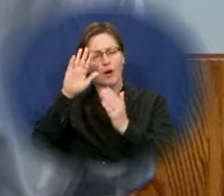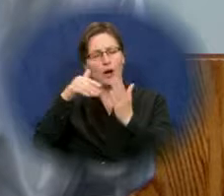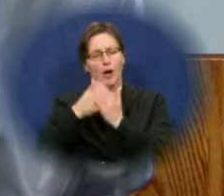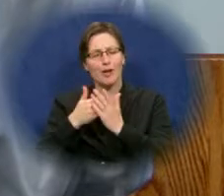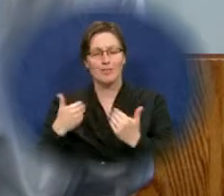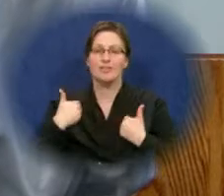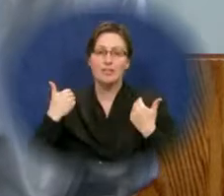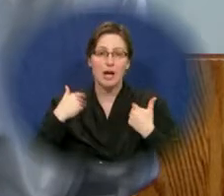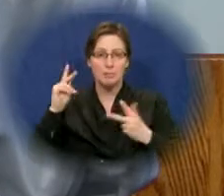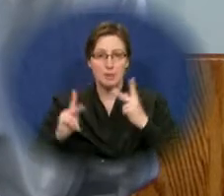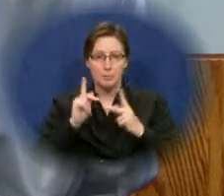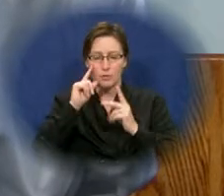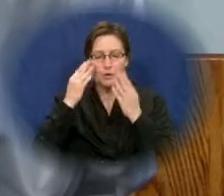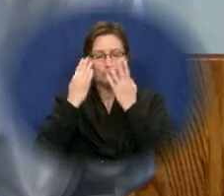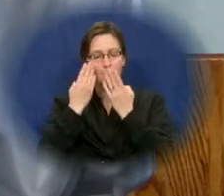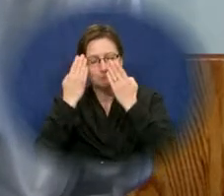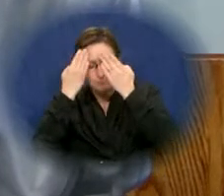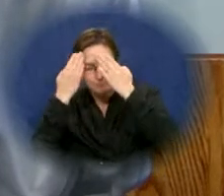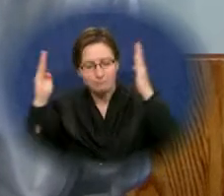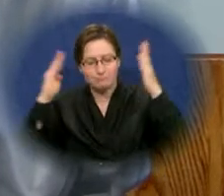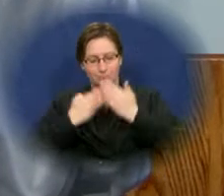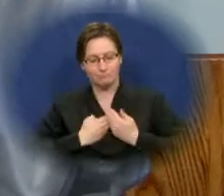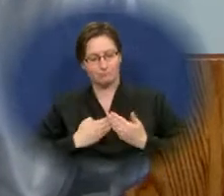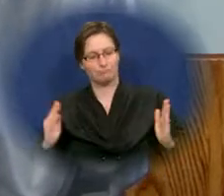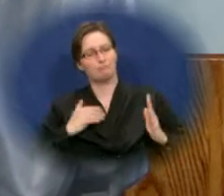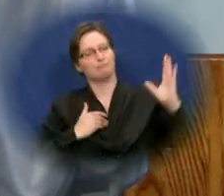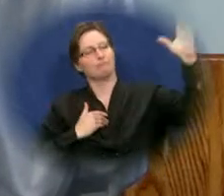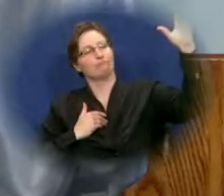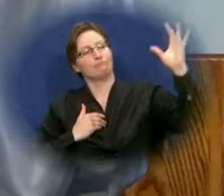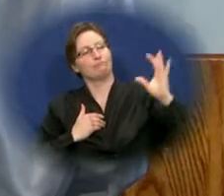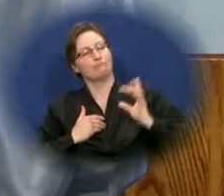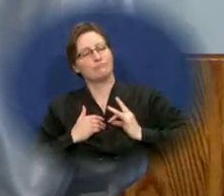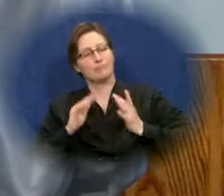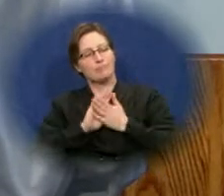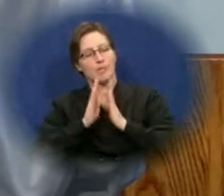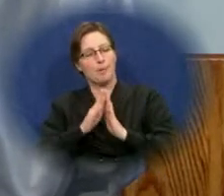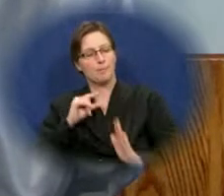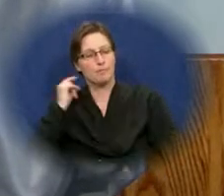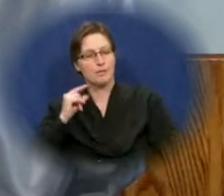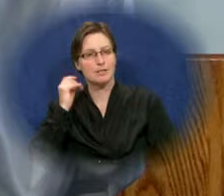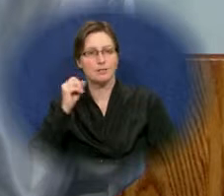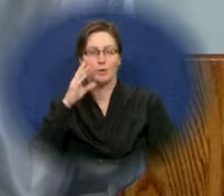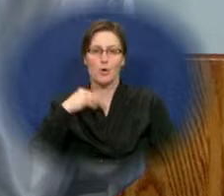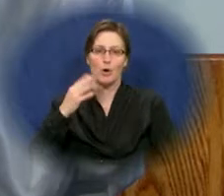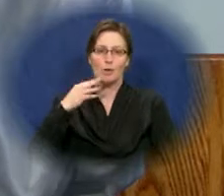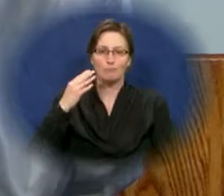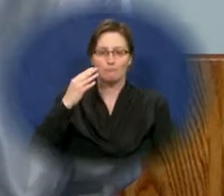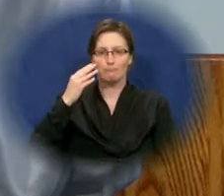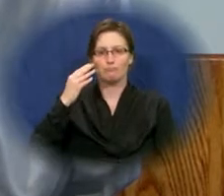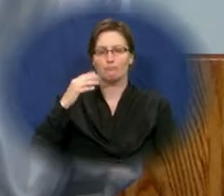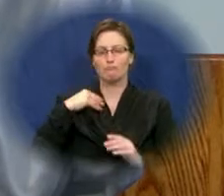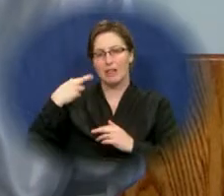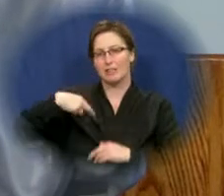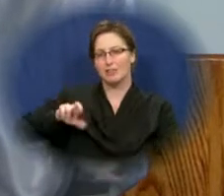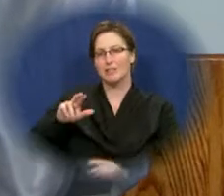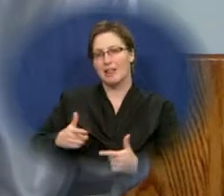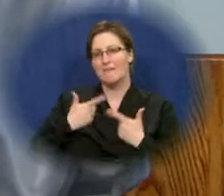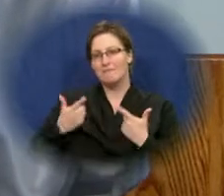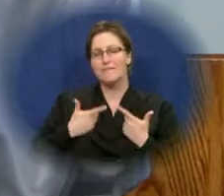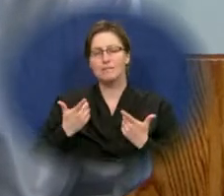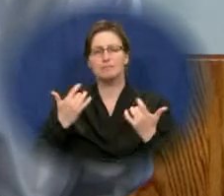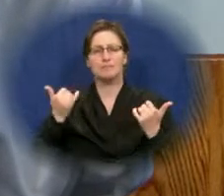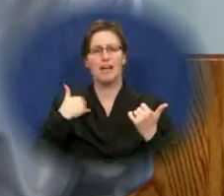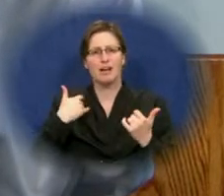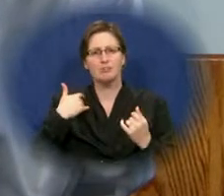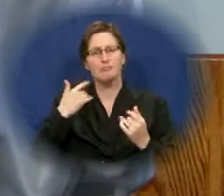our young people to be open to the possibility of vocations to priesthood and consecrated religious life. And so, my friends,